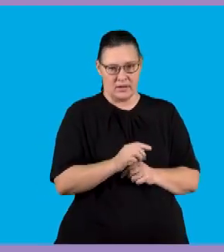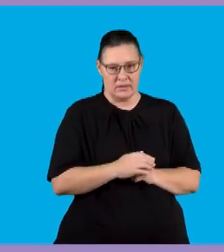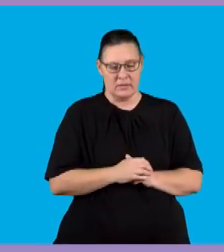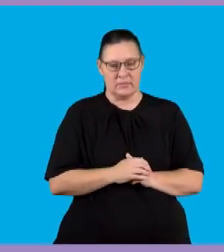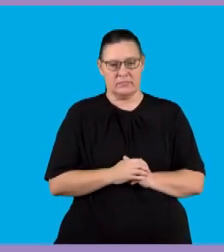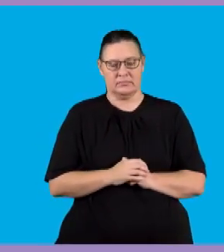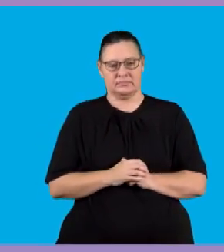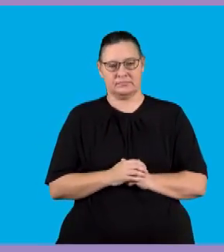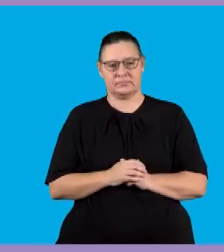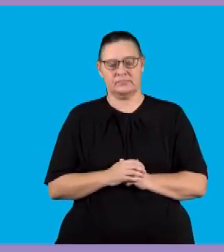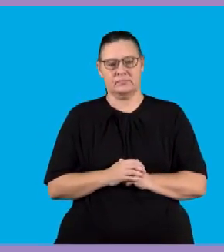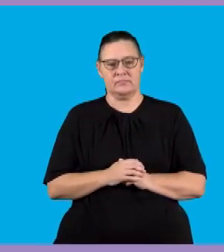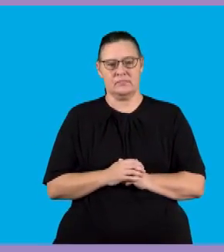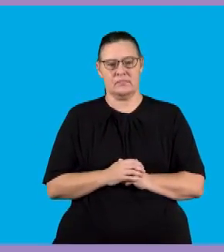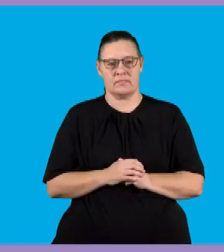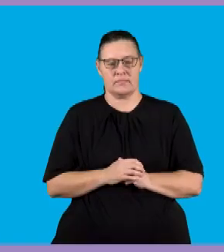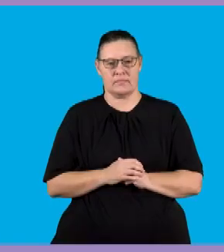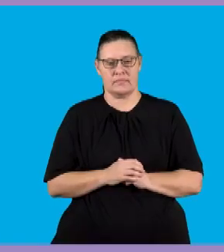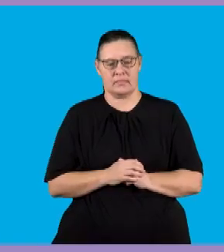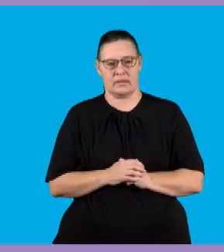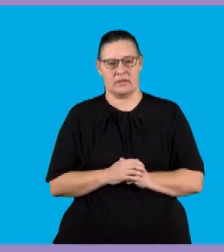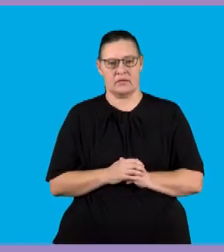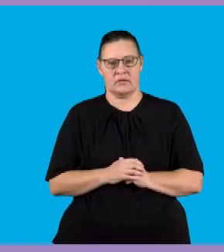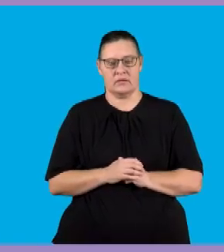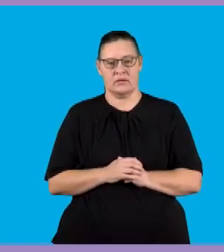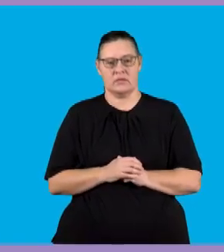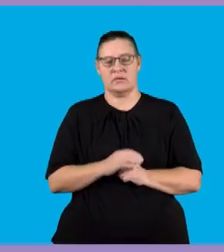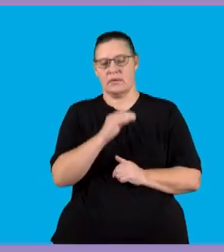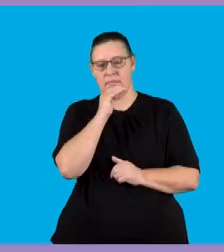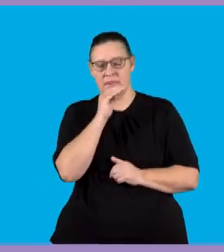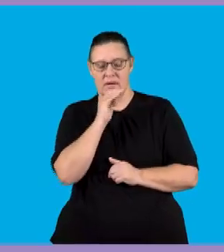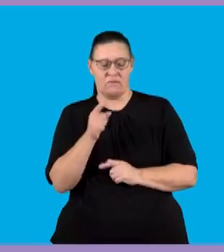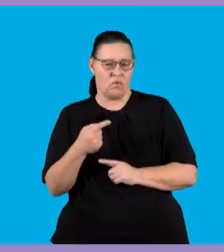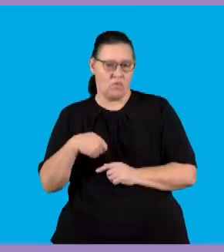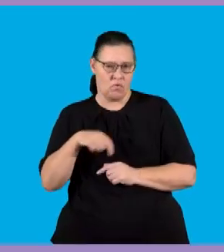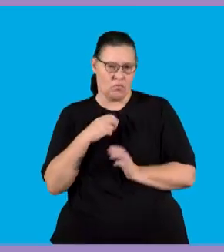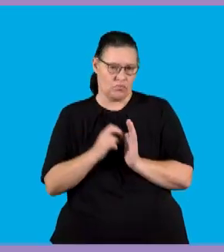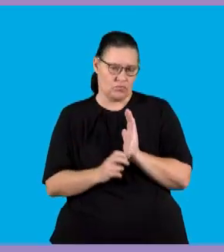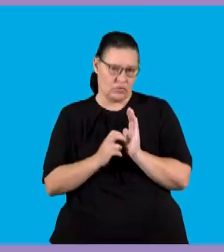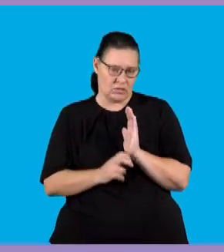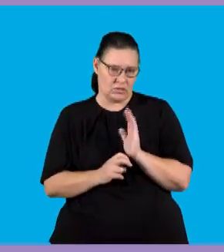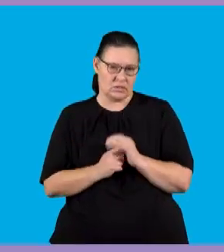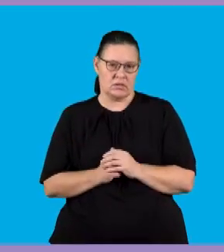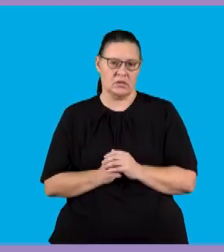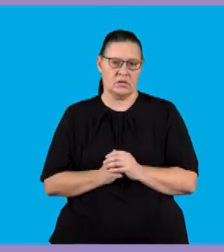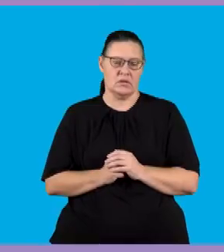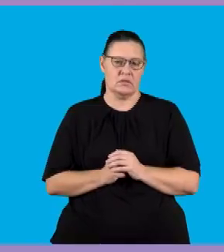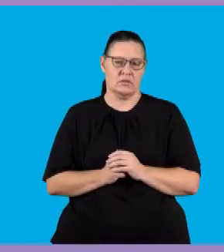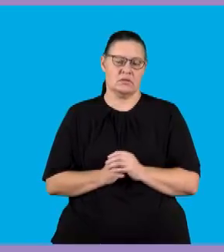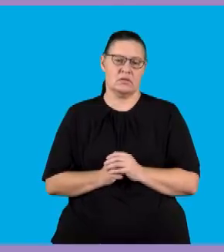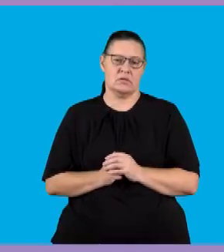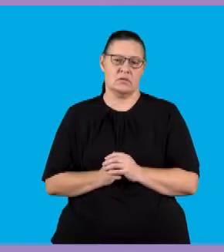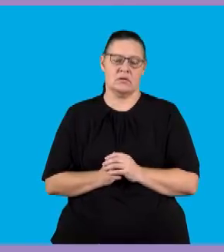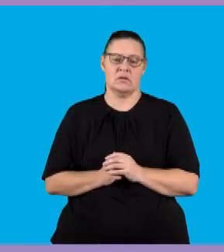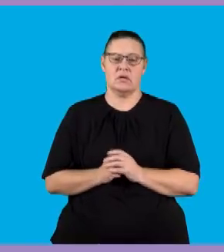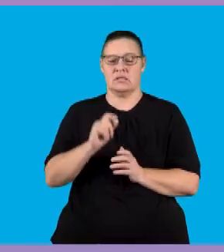say 3 multiplied by 3, which is 9. And for us to get to 8, we are going to subtract 1. What does this mean for our rule for